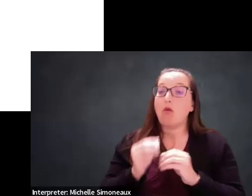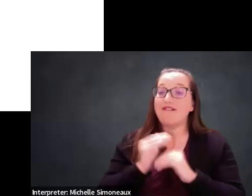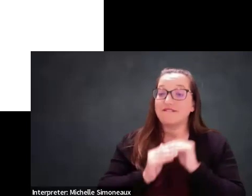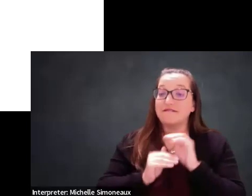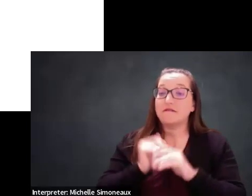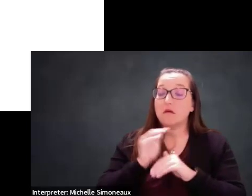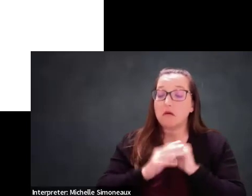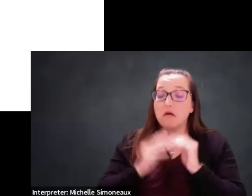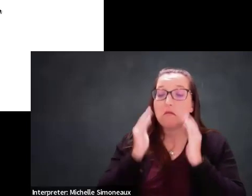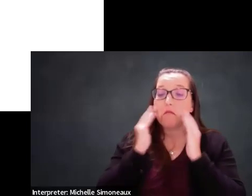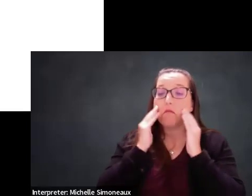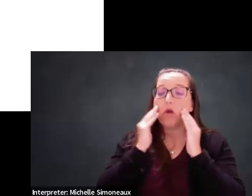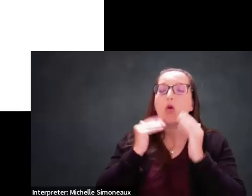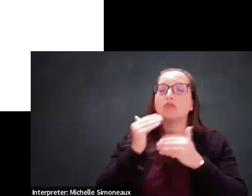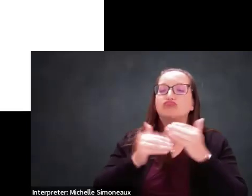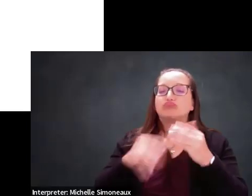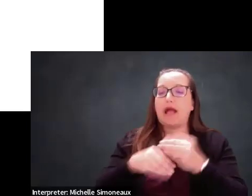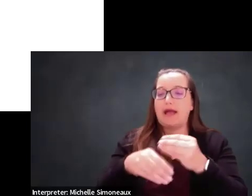and build and build.